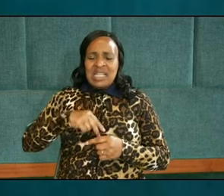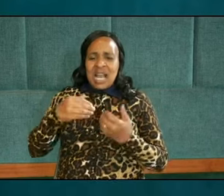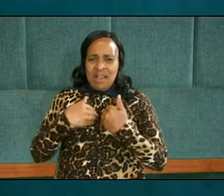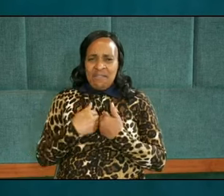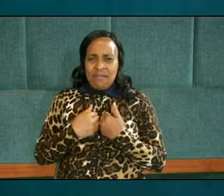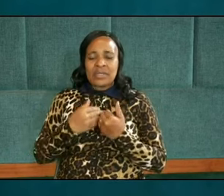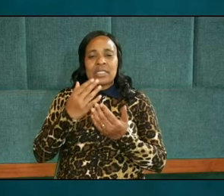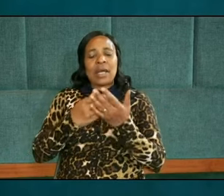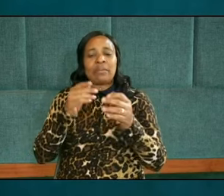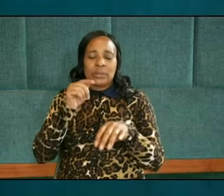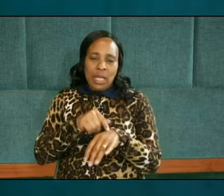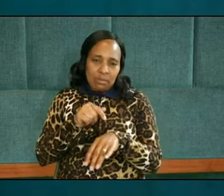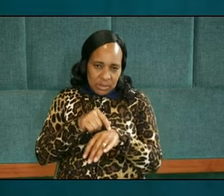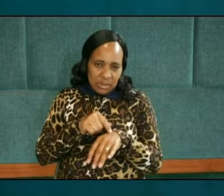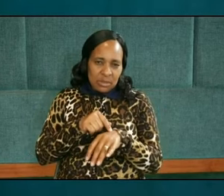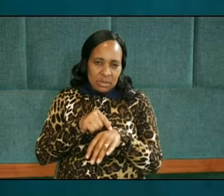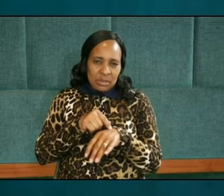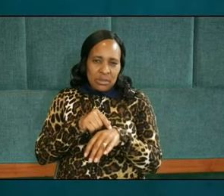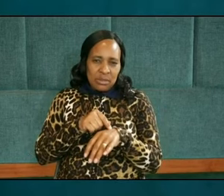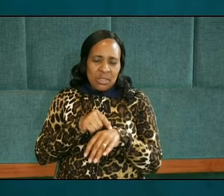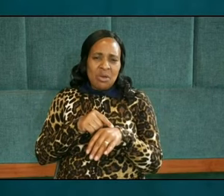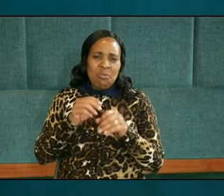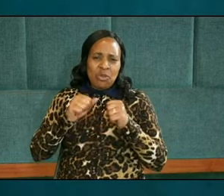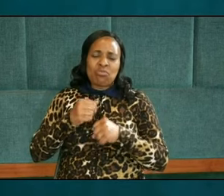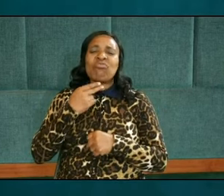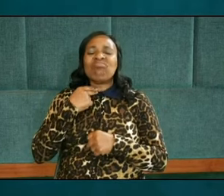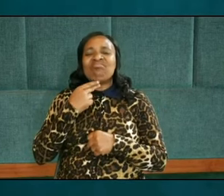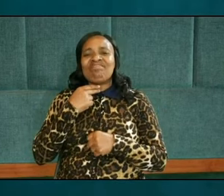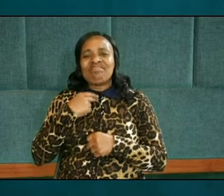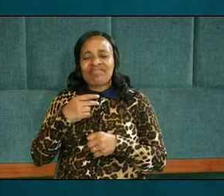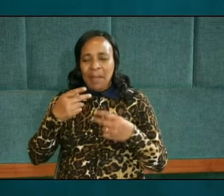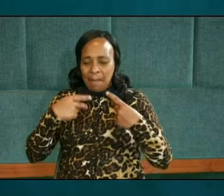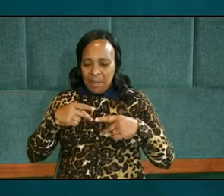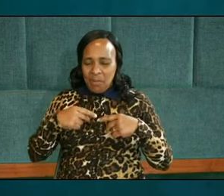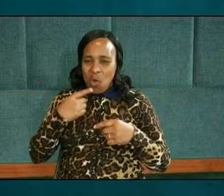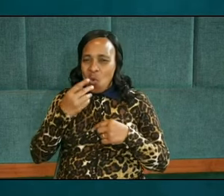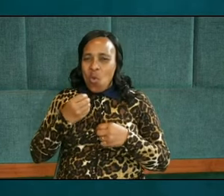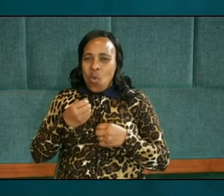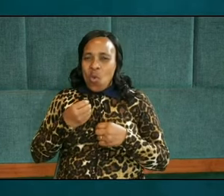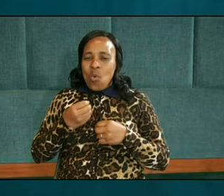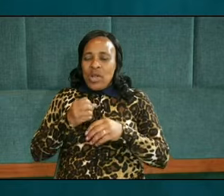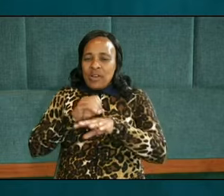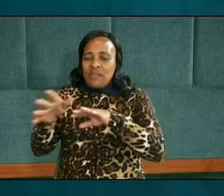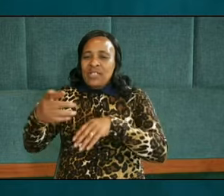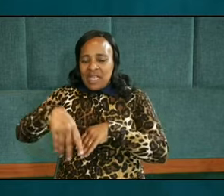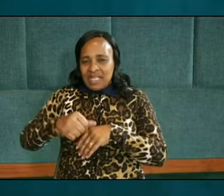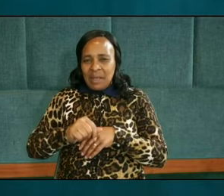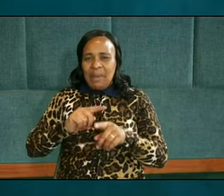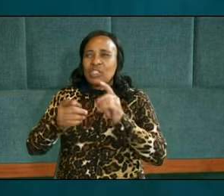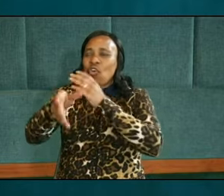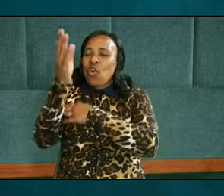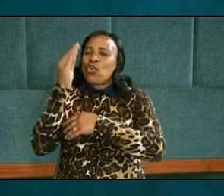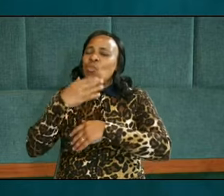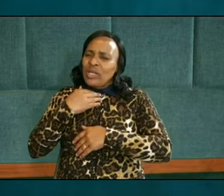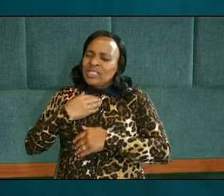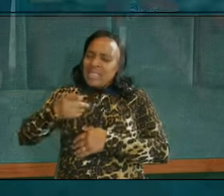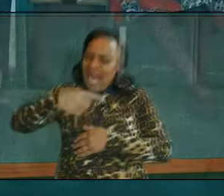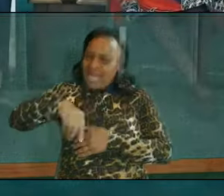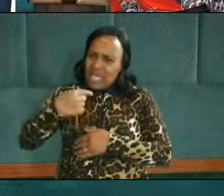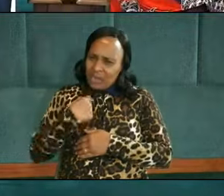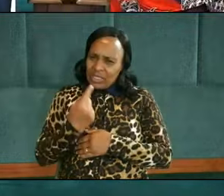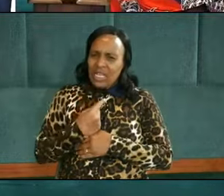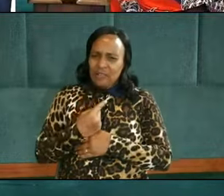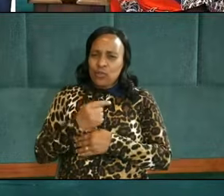can clamor for people to lead us, to influence us, but God wants to be the main influencer of our lives. So